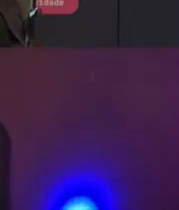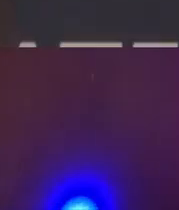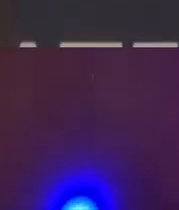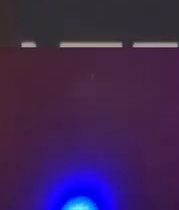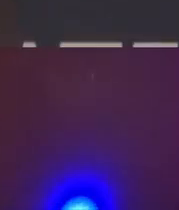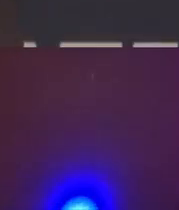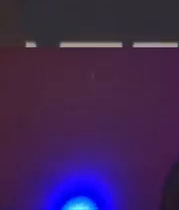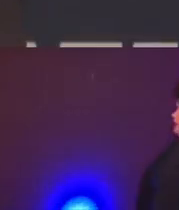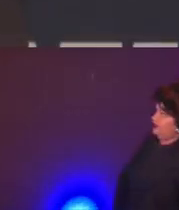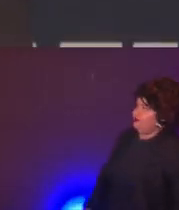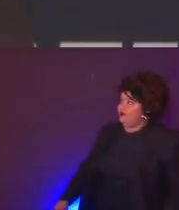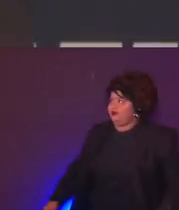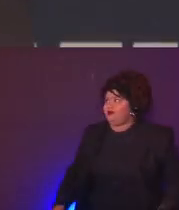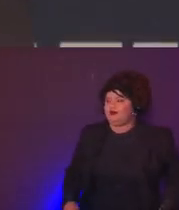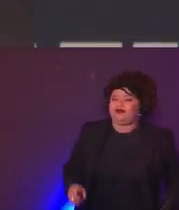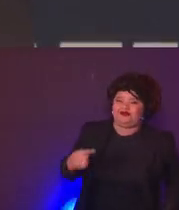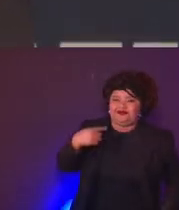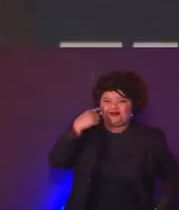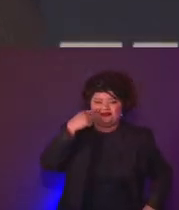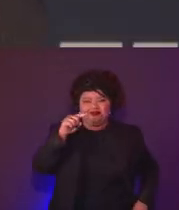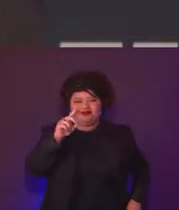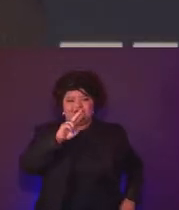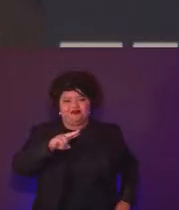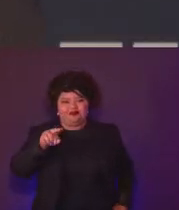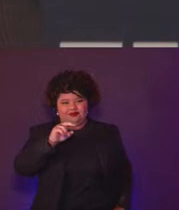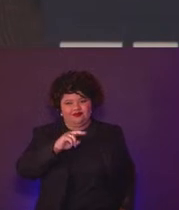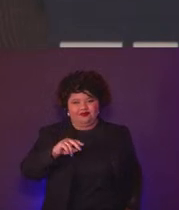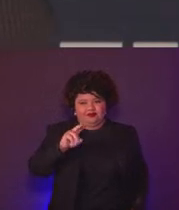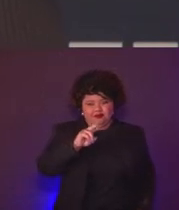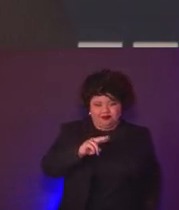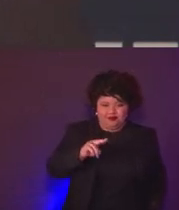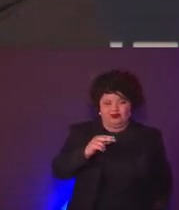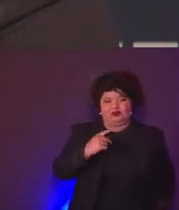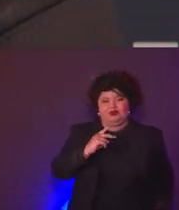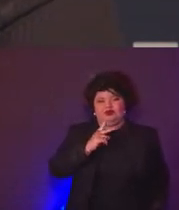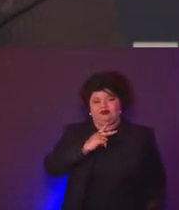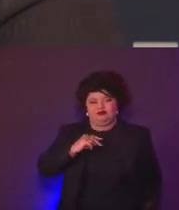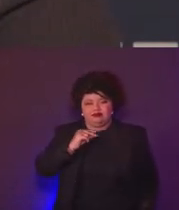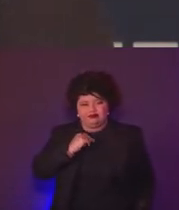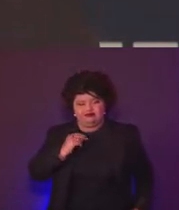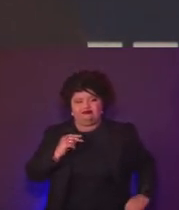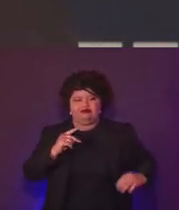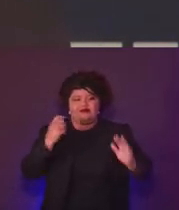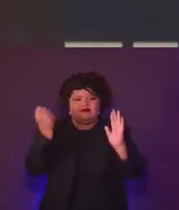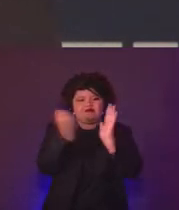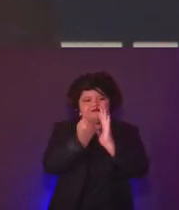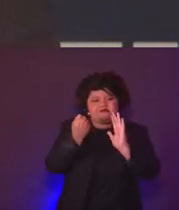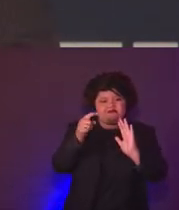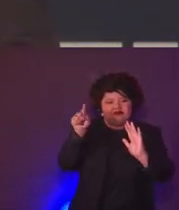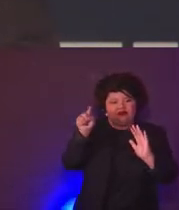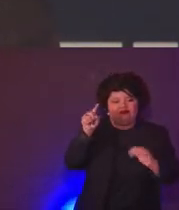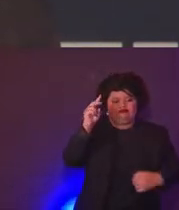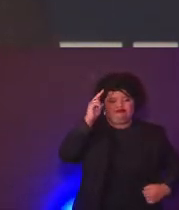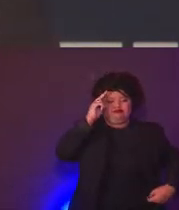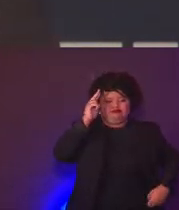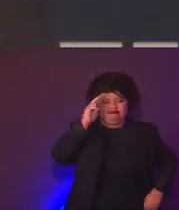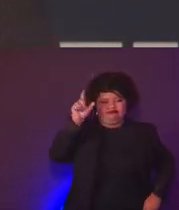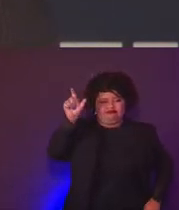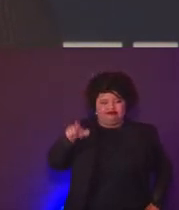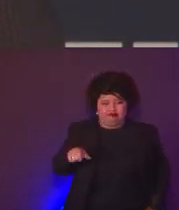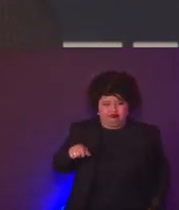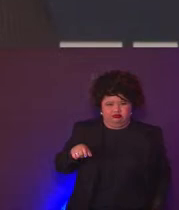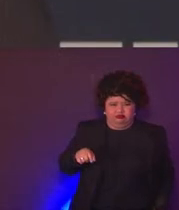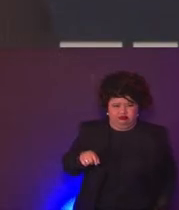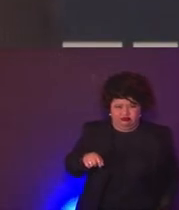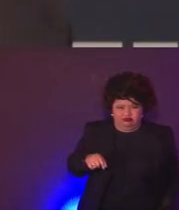And the bow tie is a trademark of Phil Meyer. Most of his pictures, most of his official pictures, he's